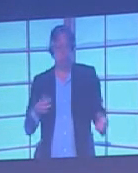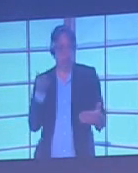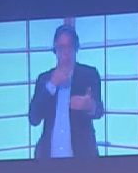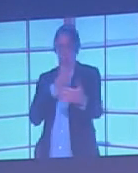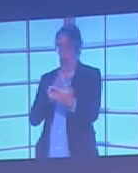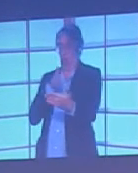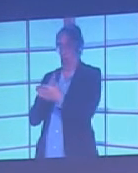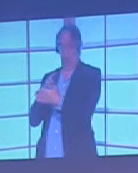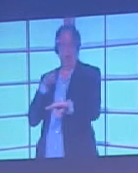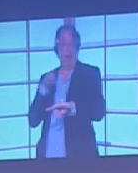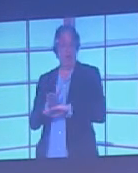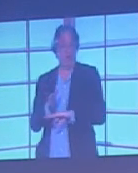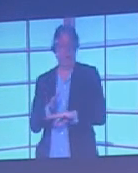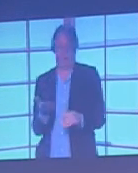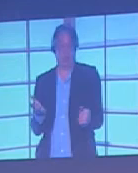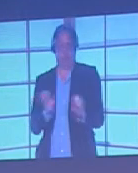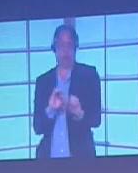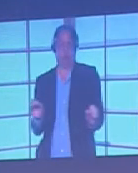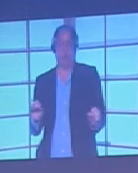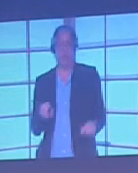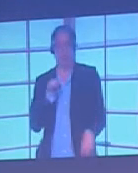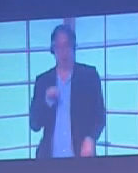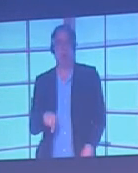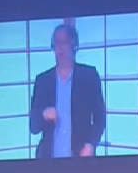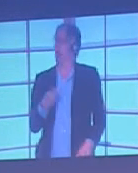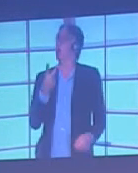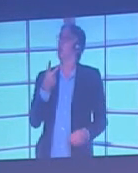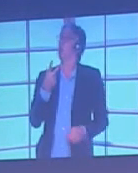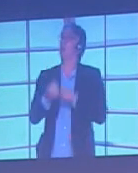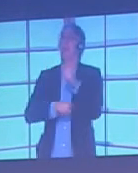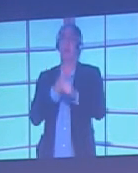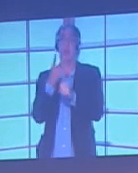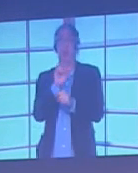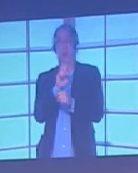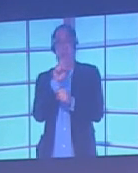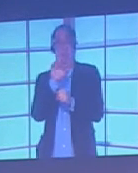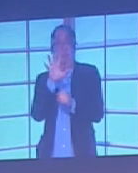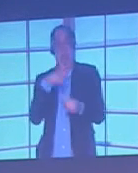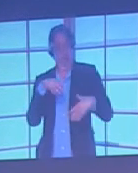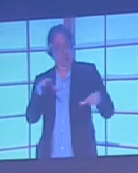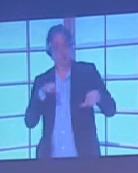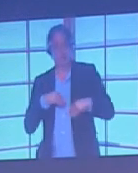is completely and utterly unacceptable.